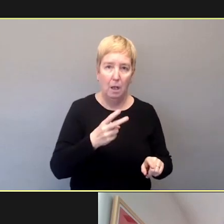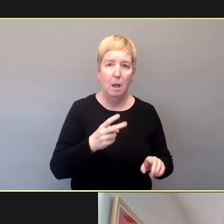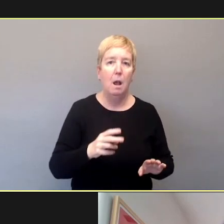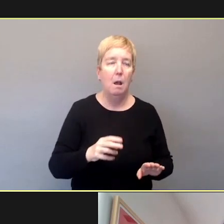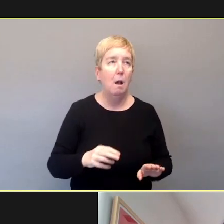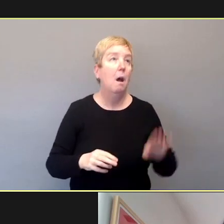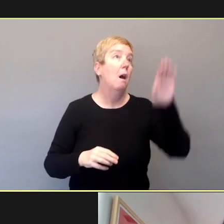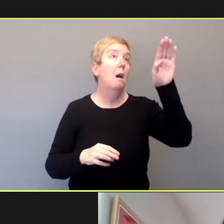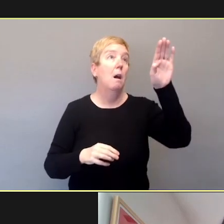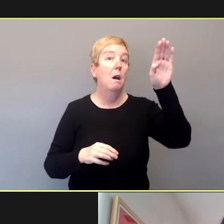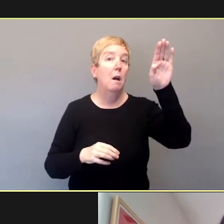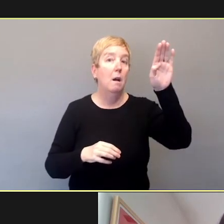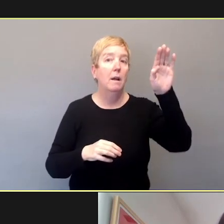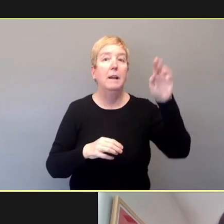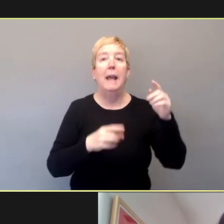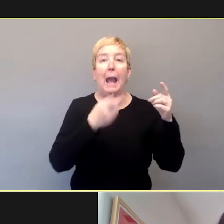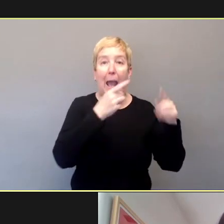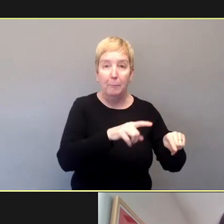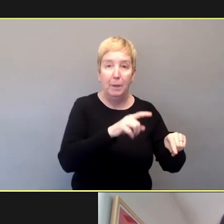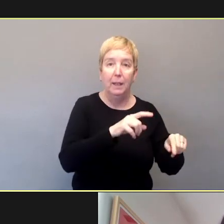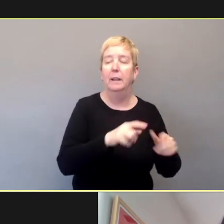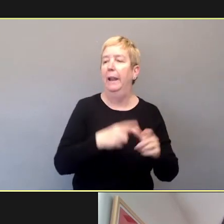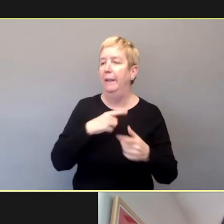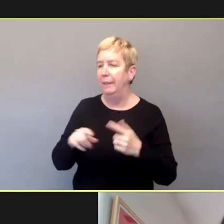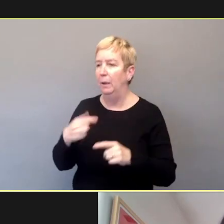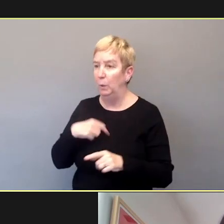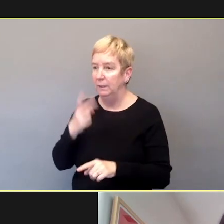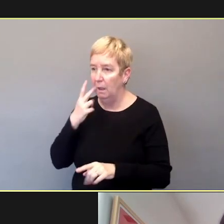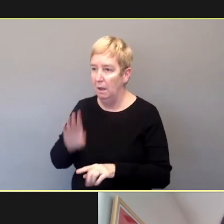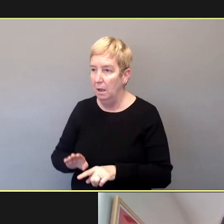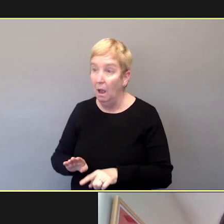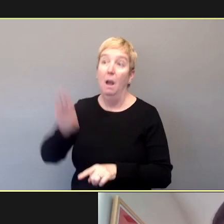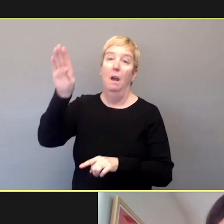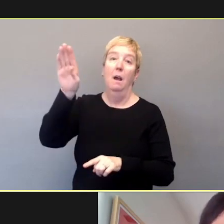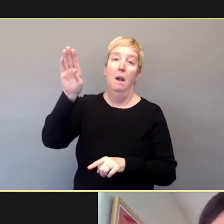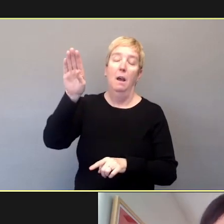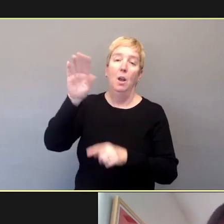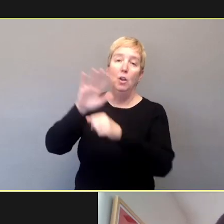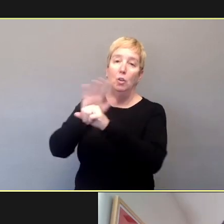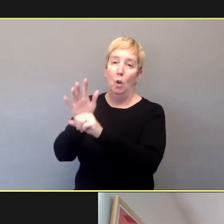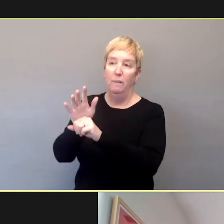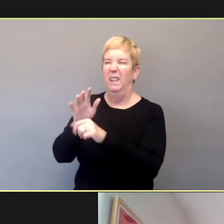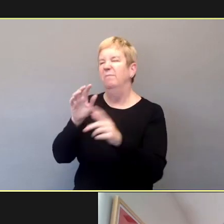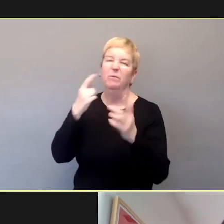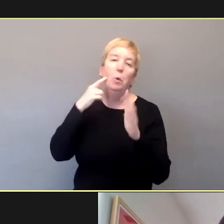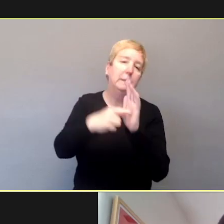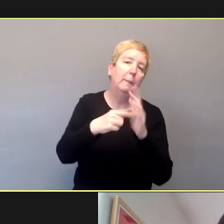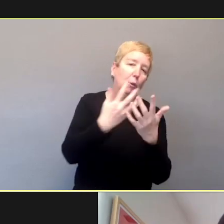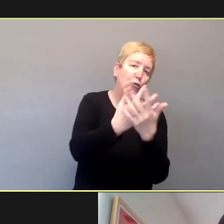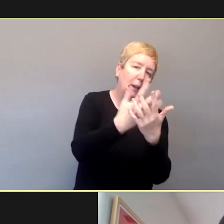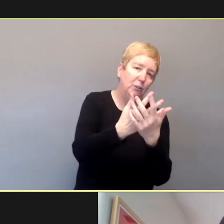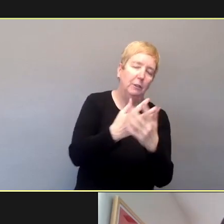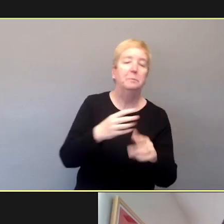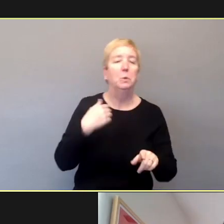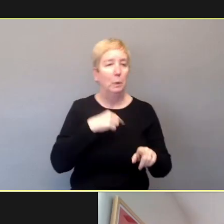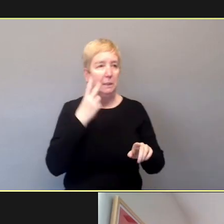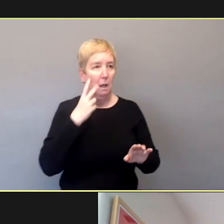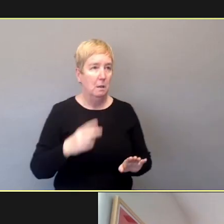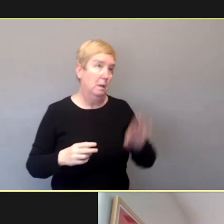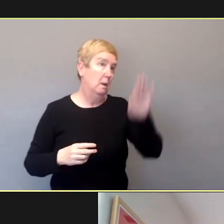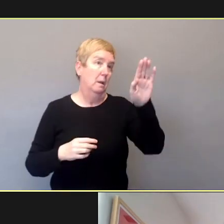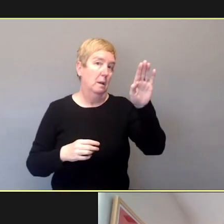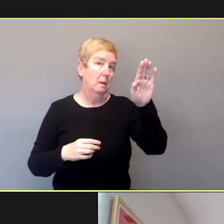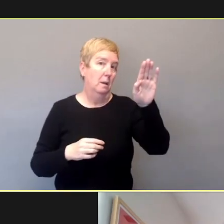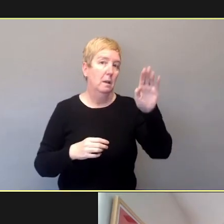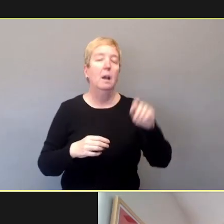in the let's just say the correctional facility. We saw this immediate rise at the beginning of